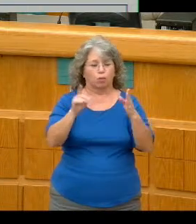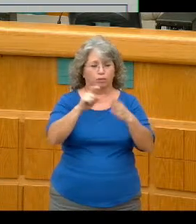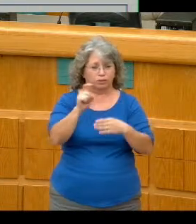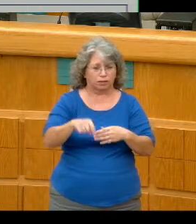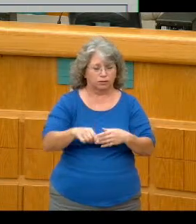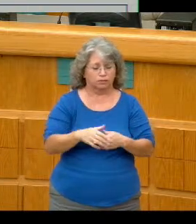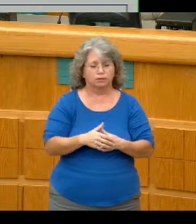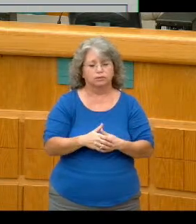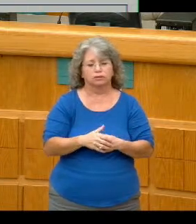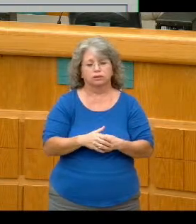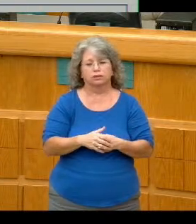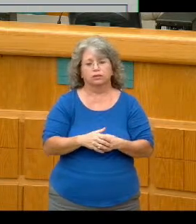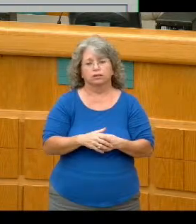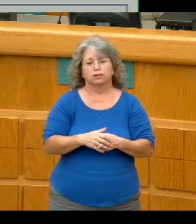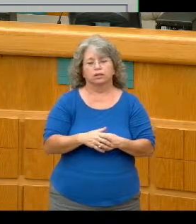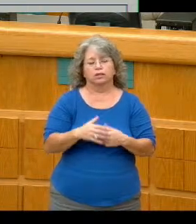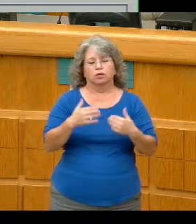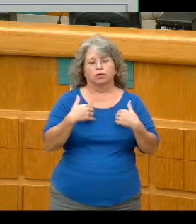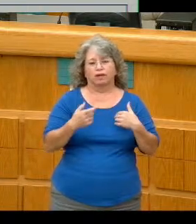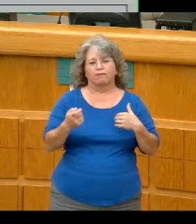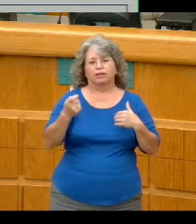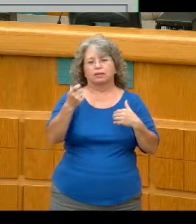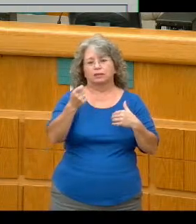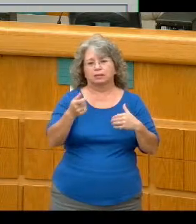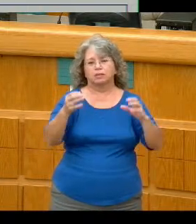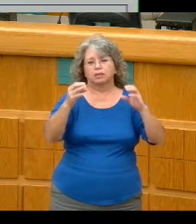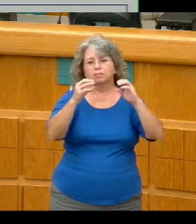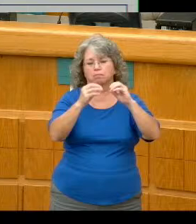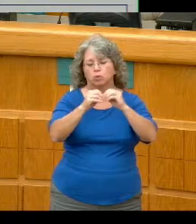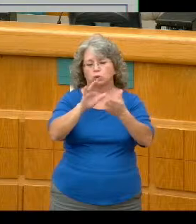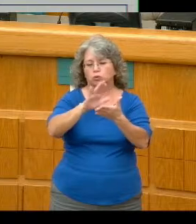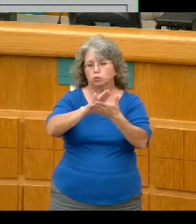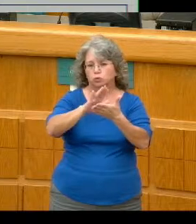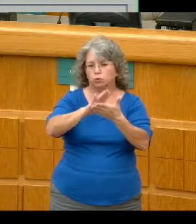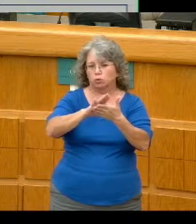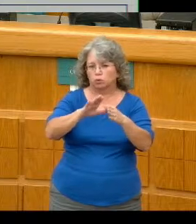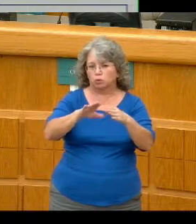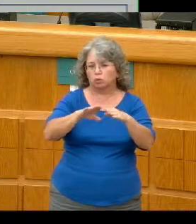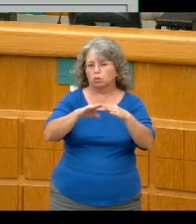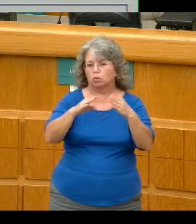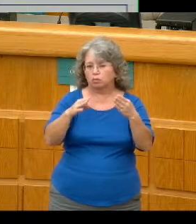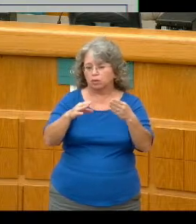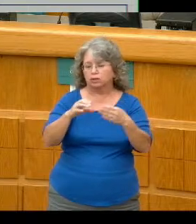1.5. We have gone to a little bit more schooling, so we're kind of moving